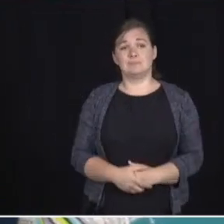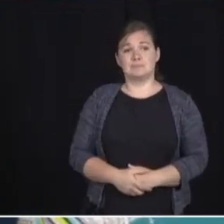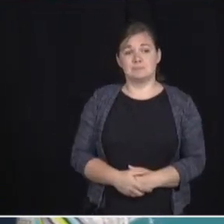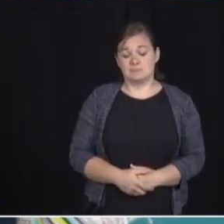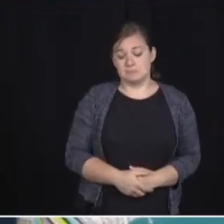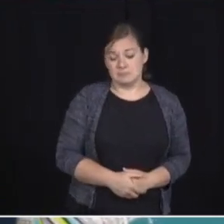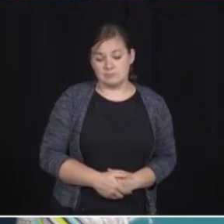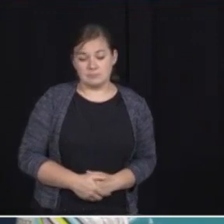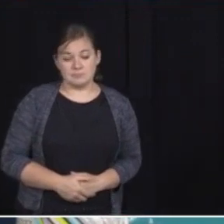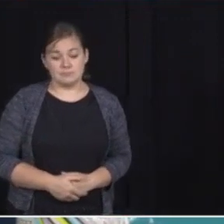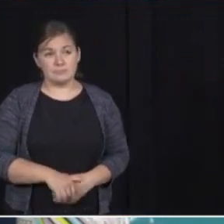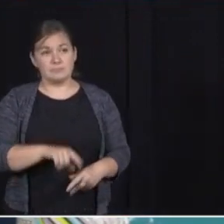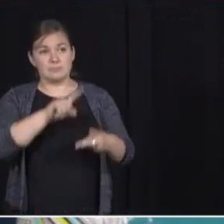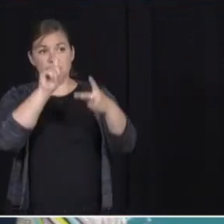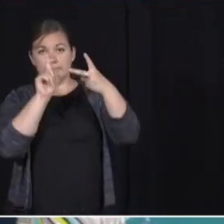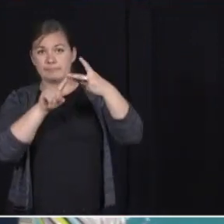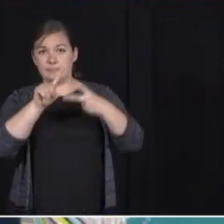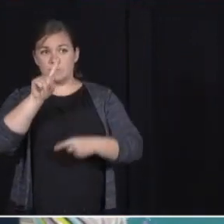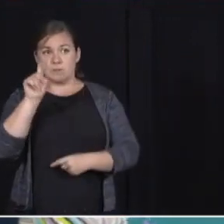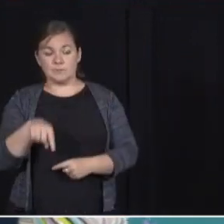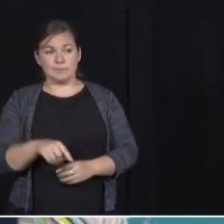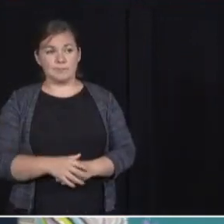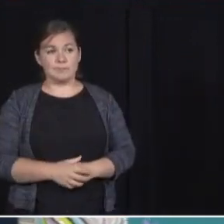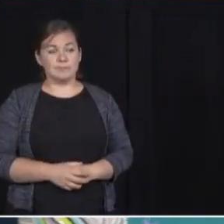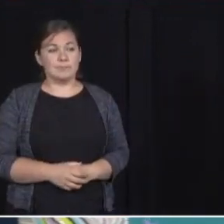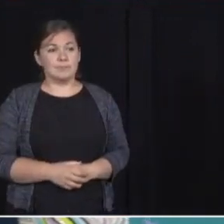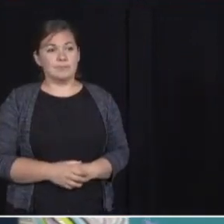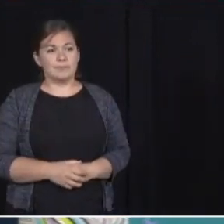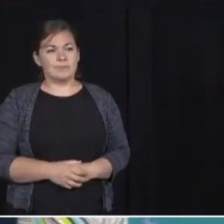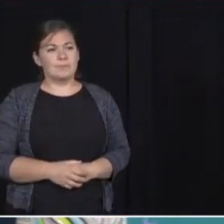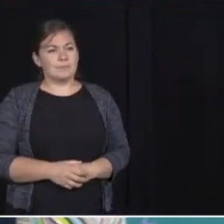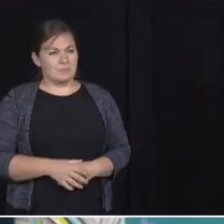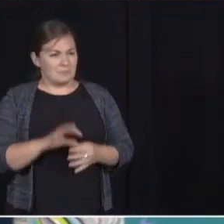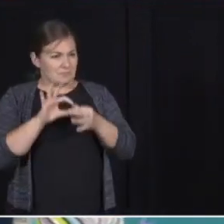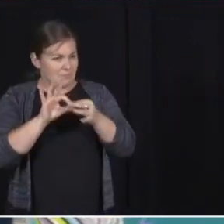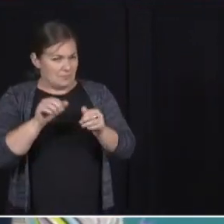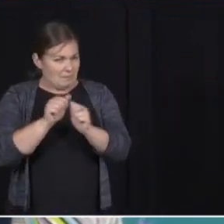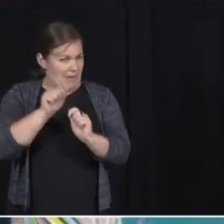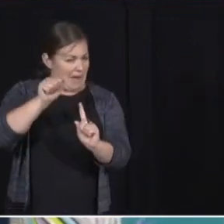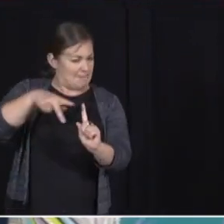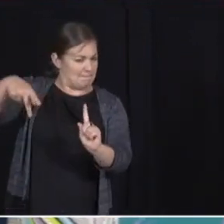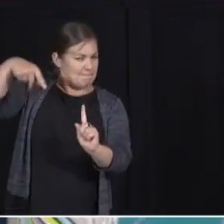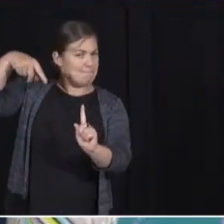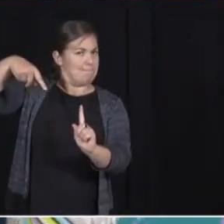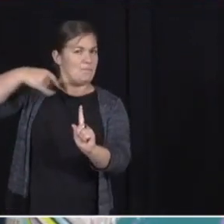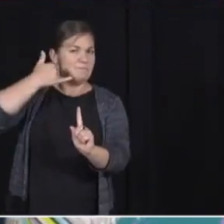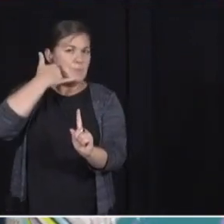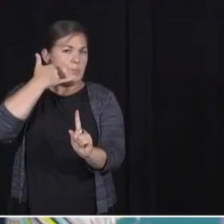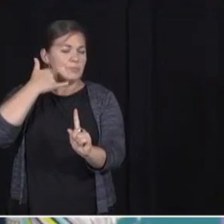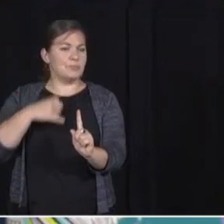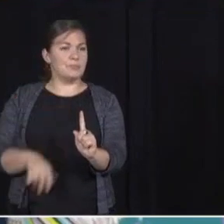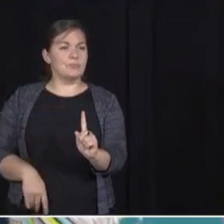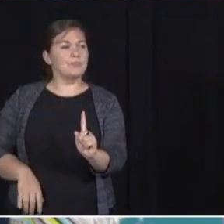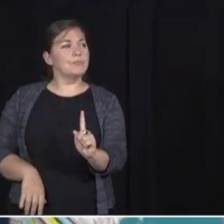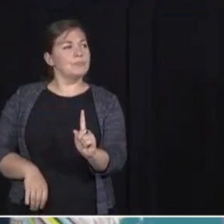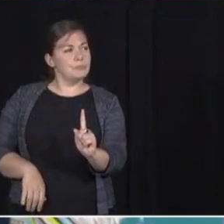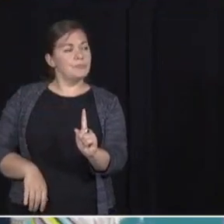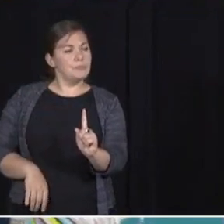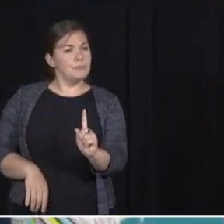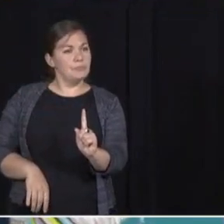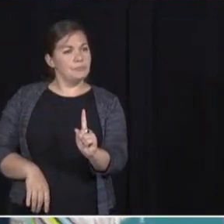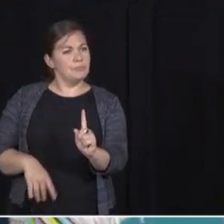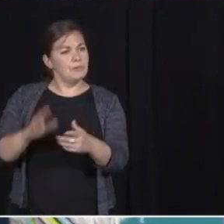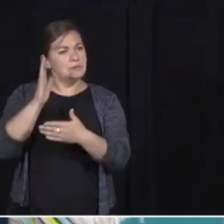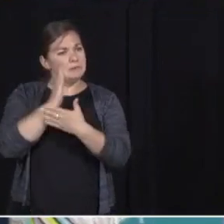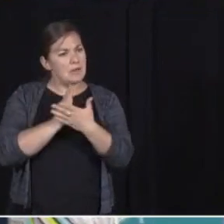Thank you. And just on another topic on the app today, we're hearing from the Ontario construction industry some concerns about